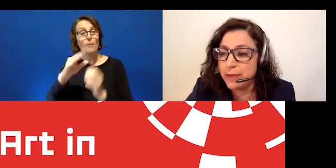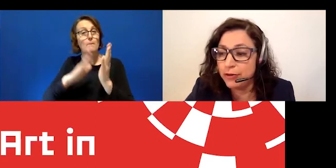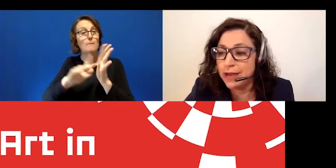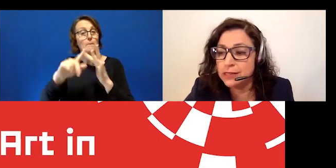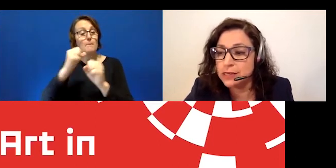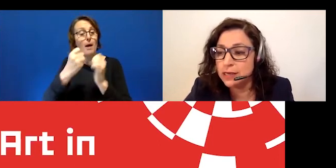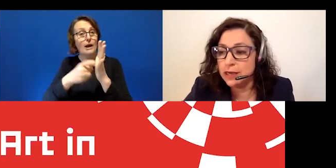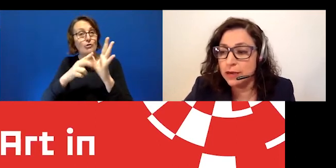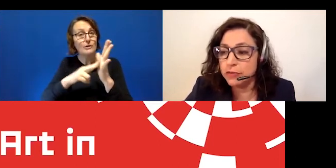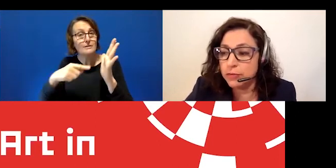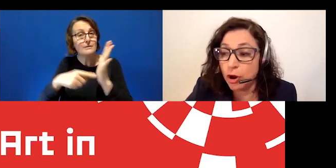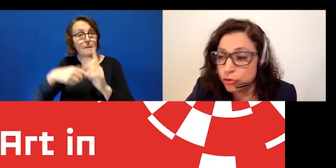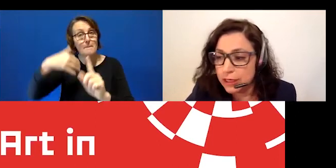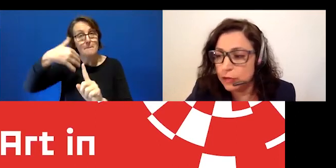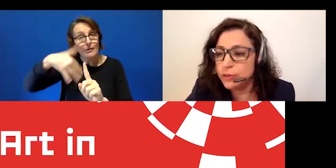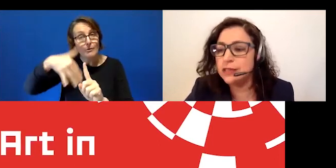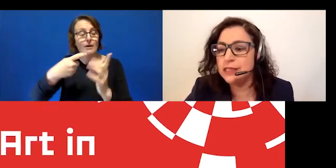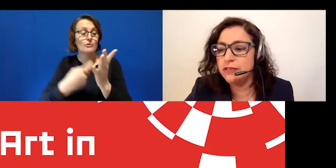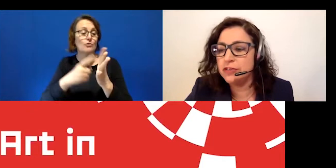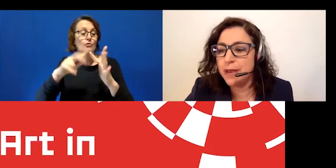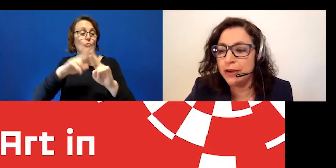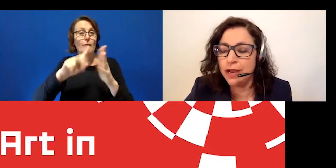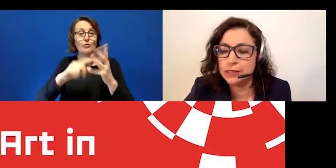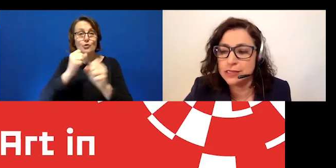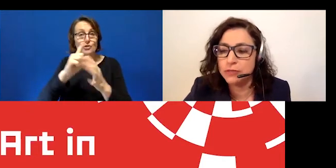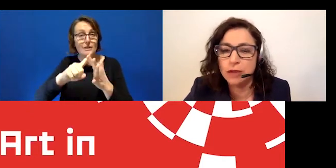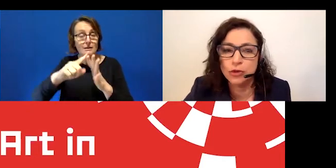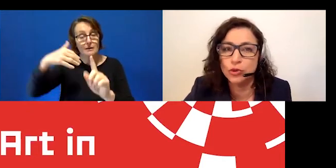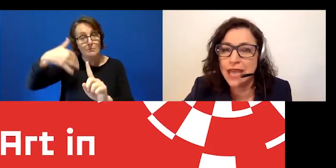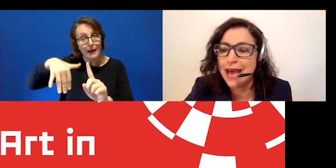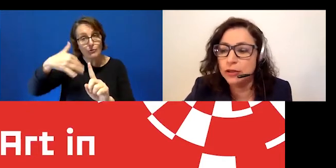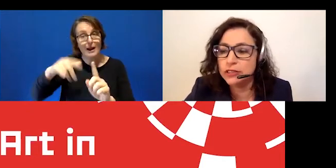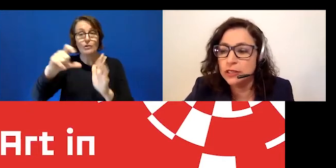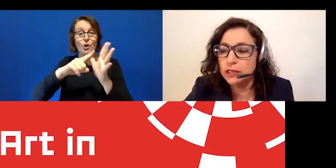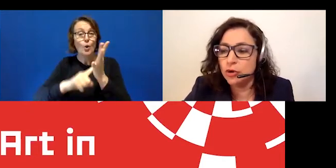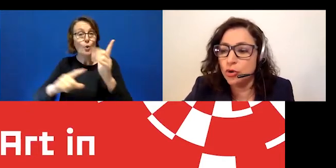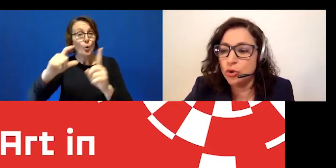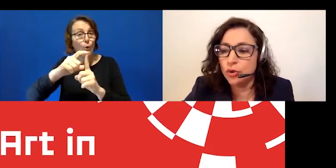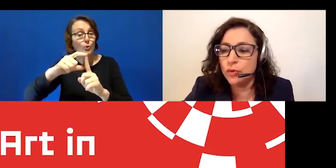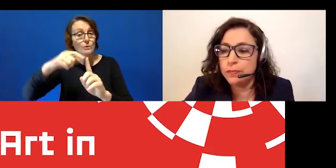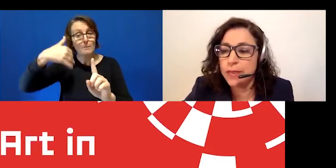refugee backgrounds, from culturally and linguistically diverse backgrounds, sometimes called CALD,